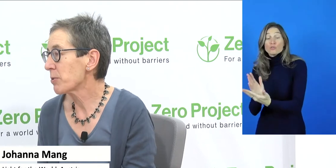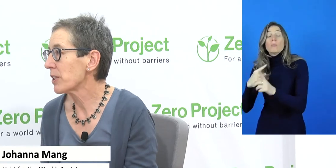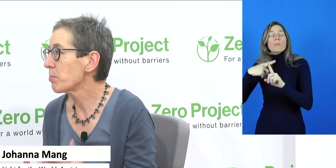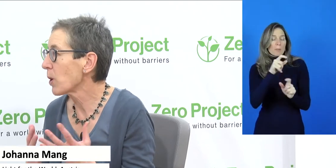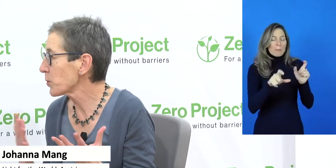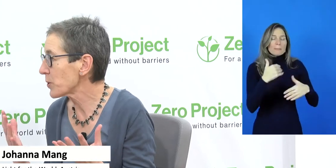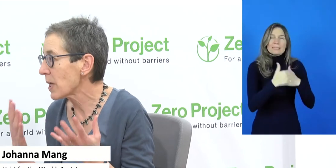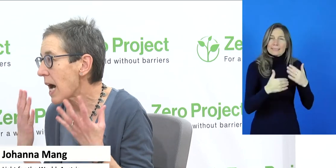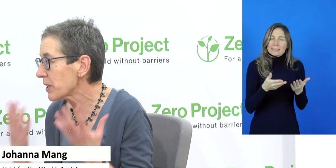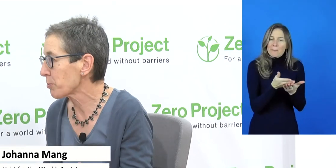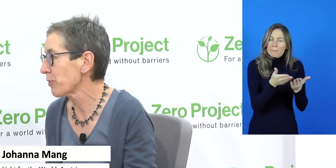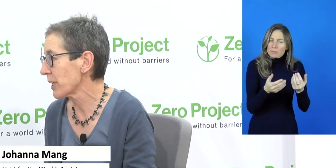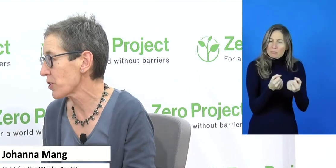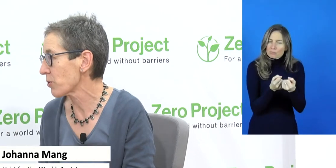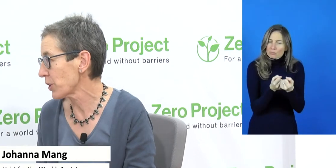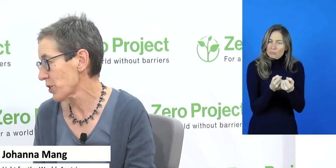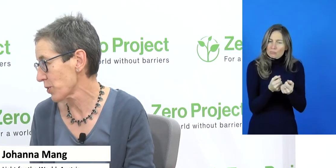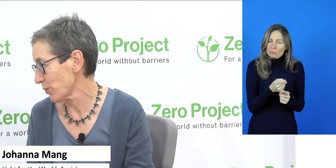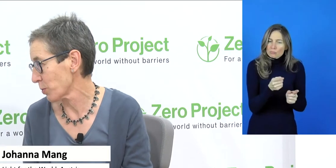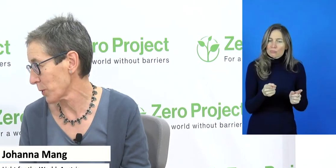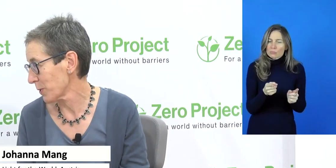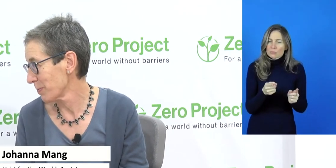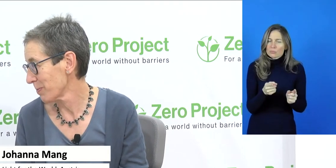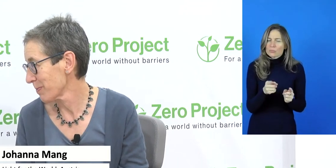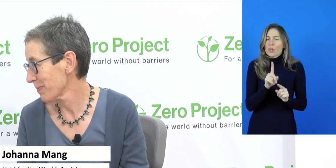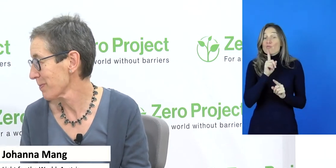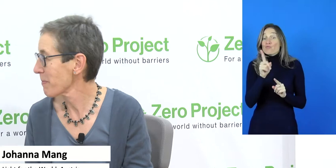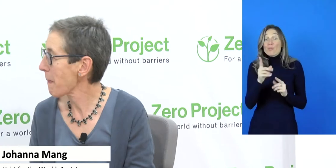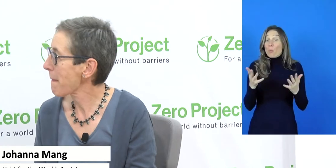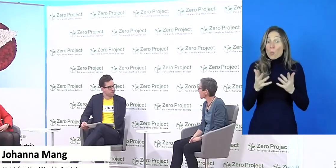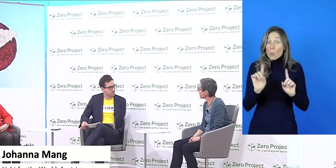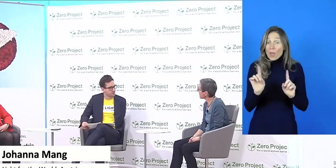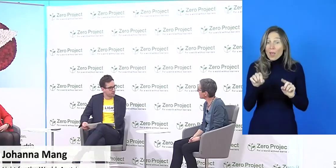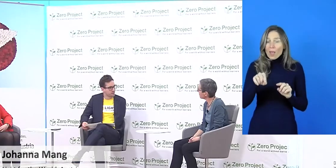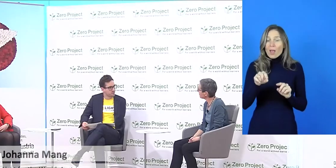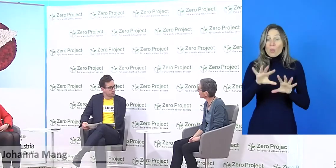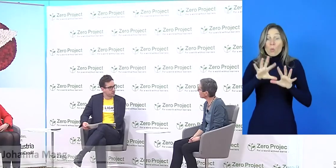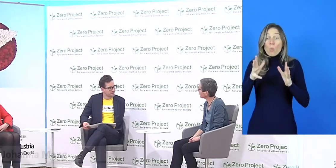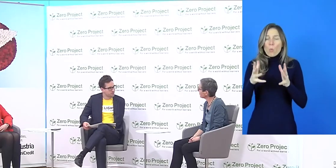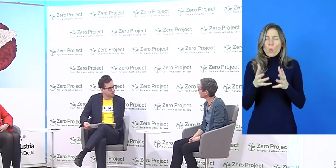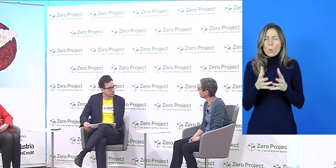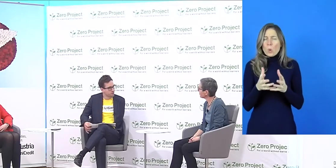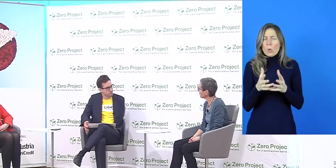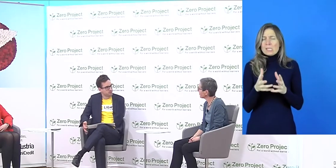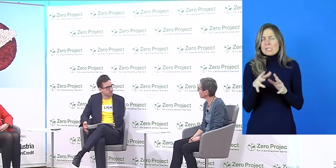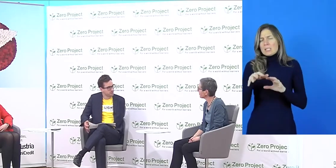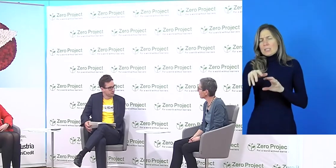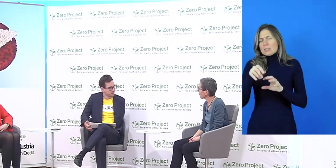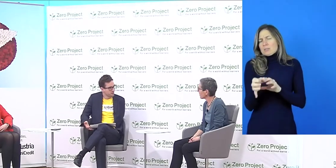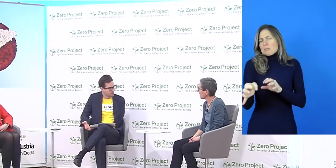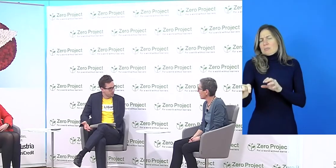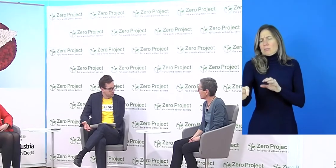I would say, in the most underprivileged regions of the world. How does the work of Light for the World link to Her